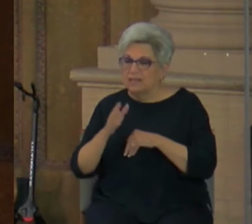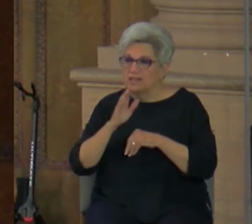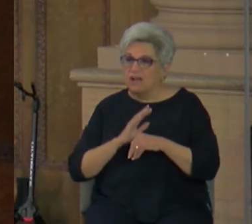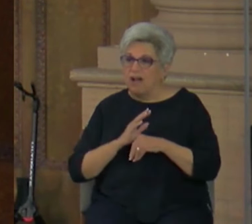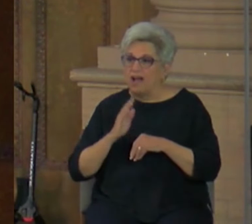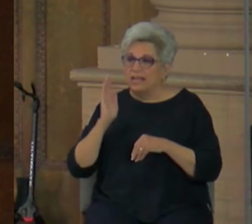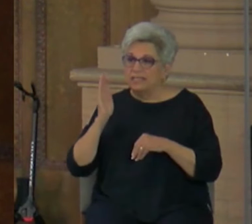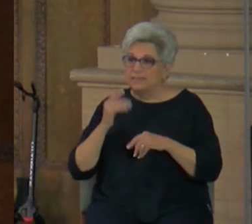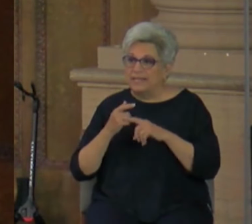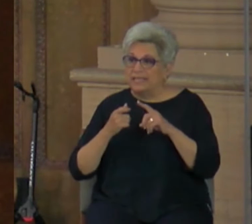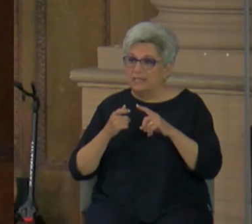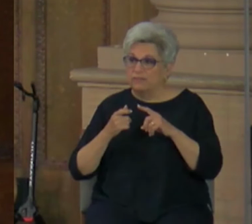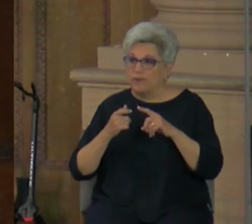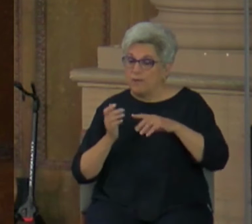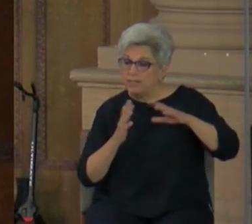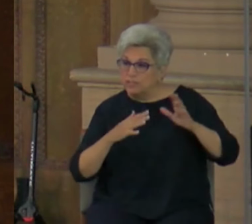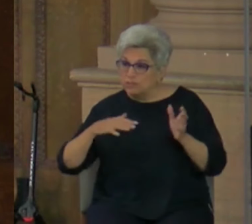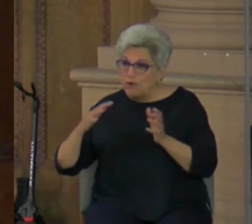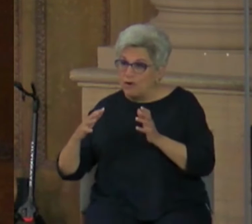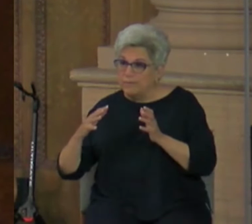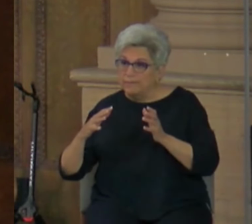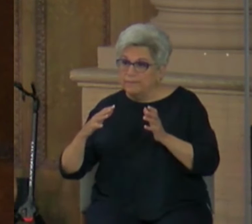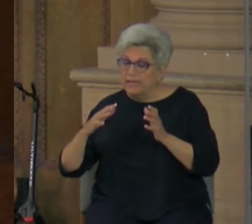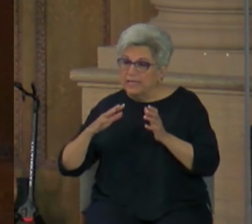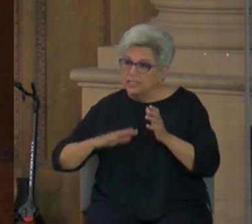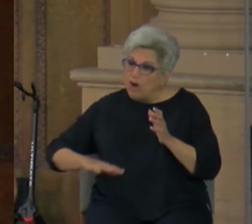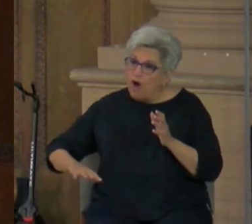the storm motif is all over the Bible.